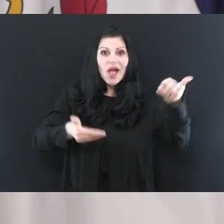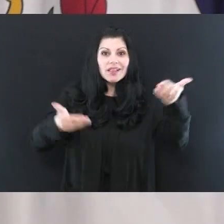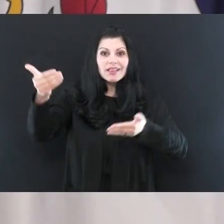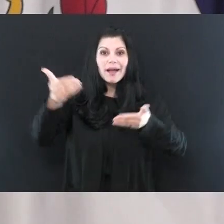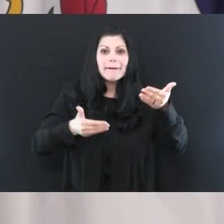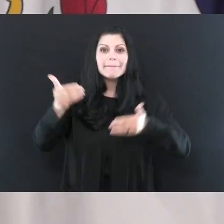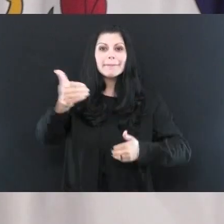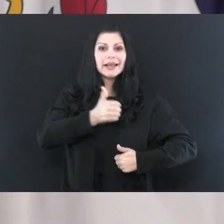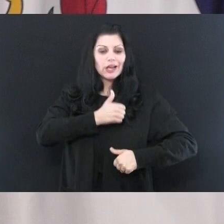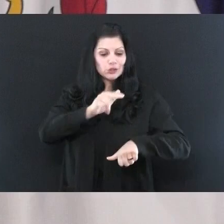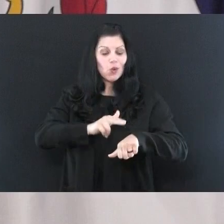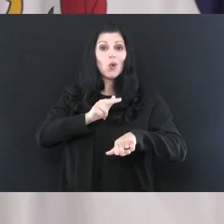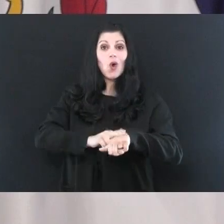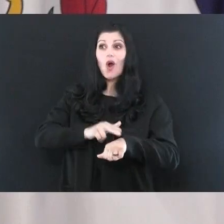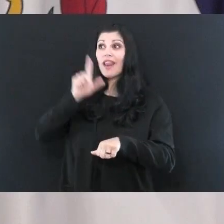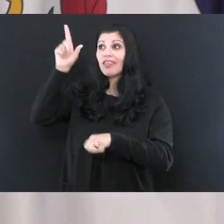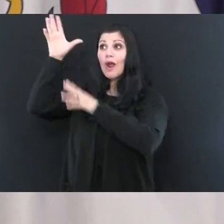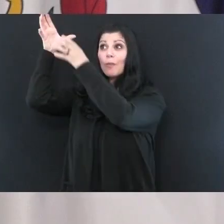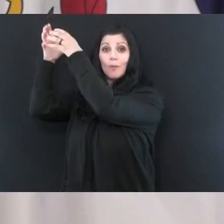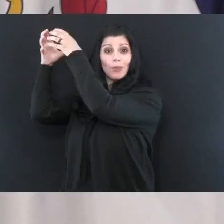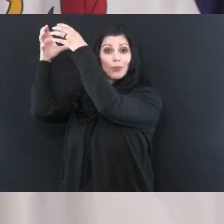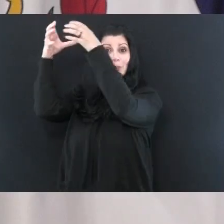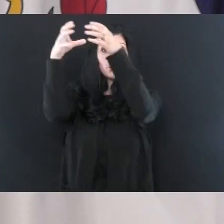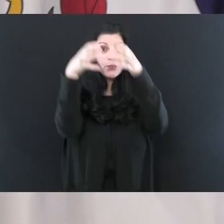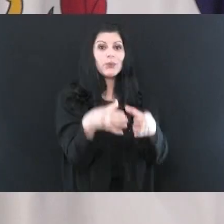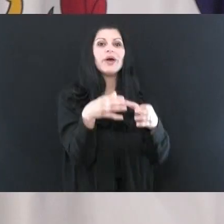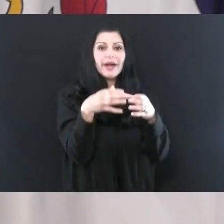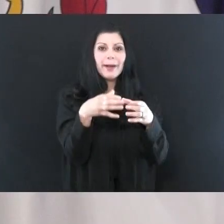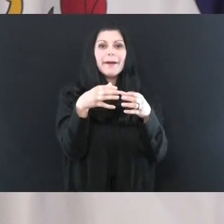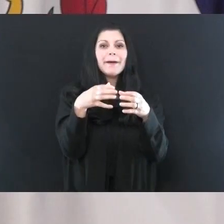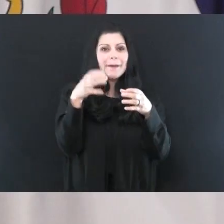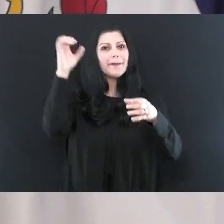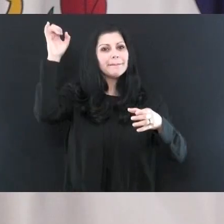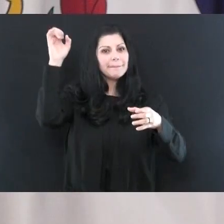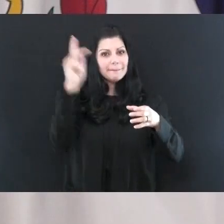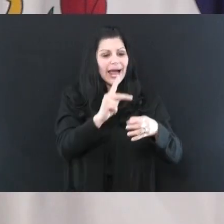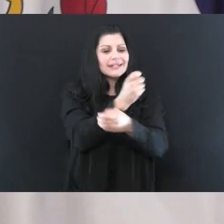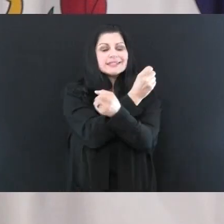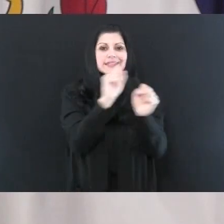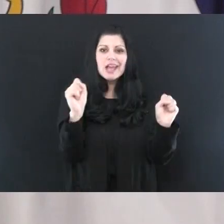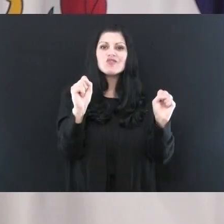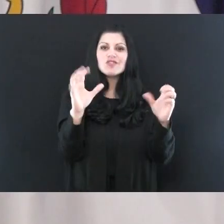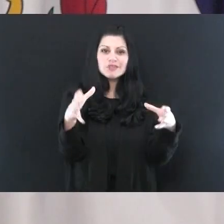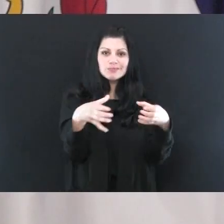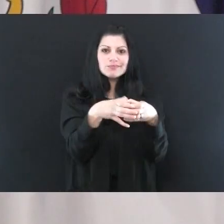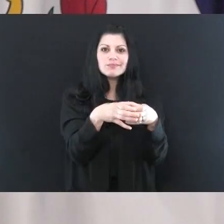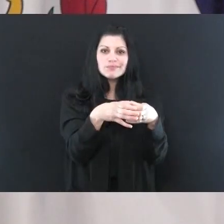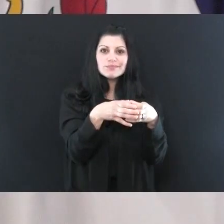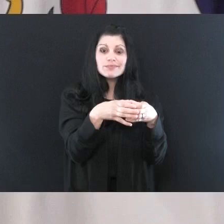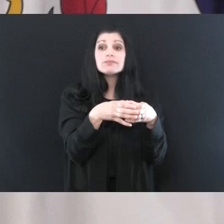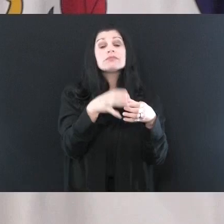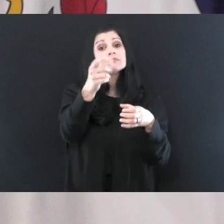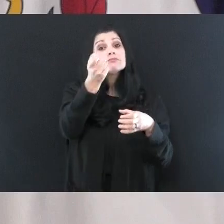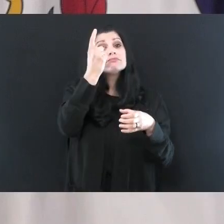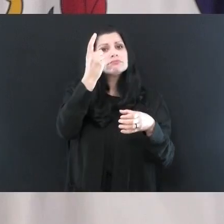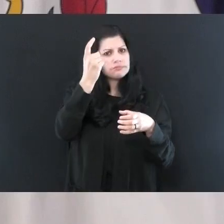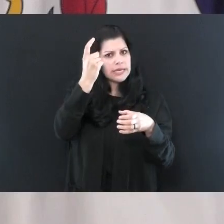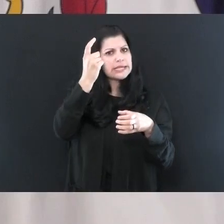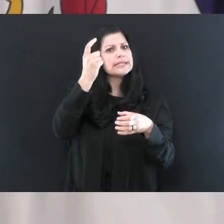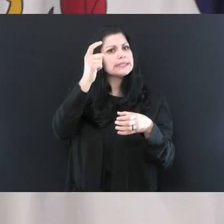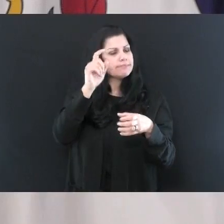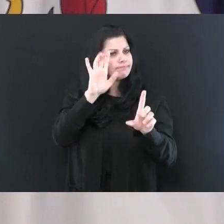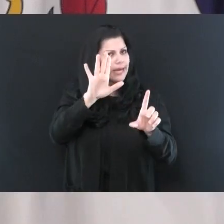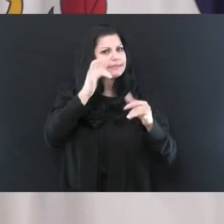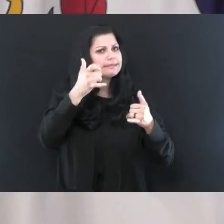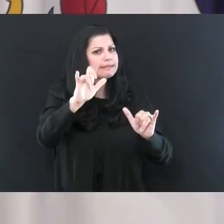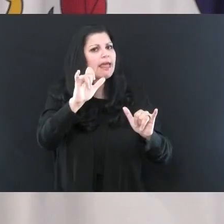all came back safely and on this deployment and everything. And we still got people that are deployed all over the world,